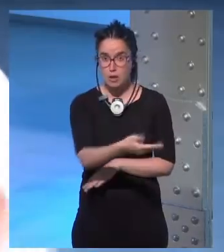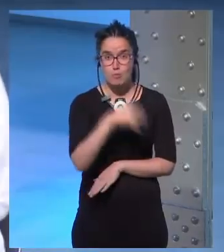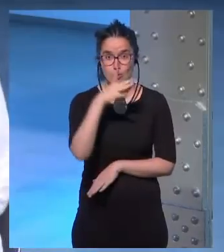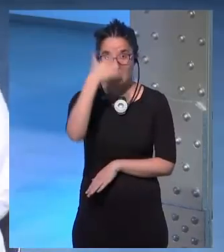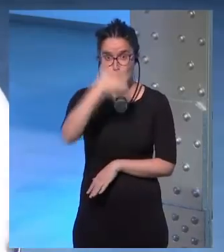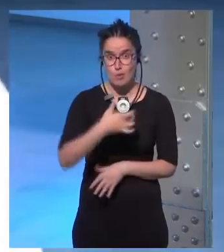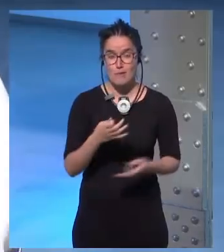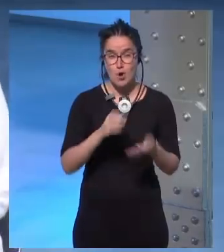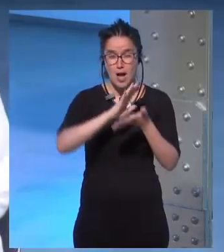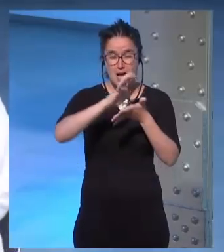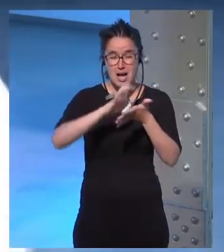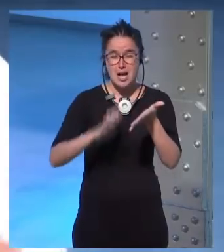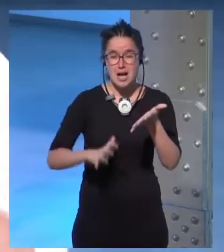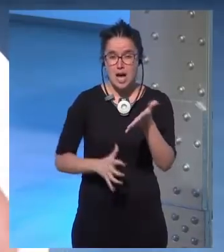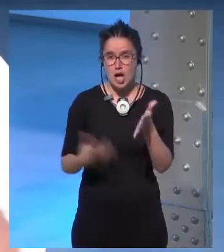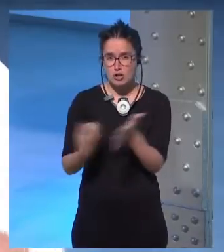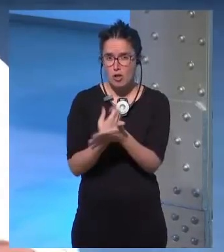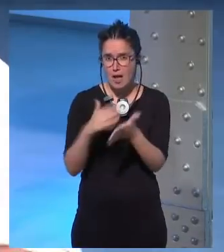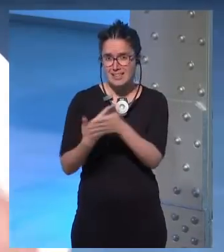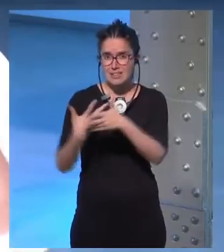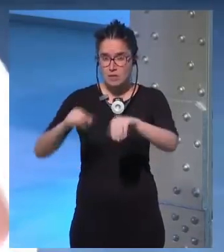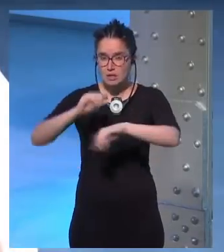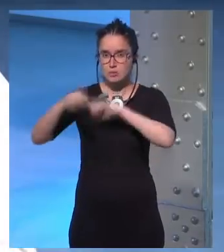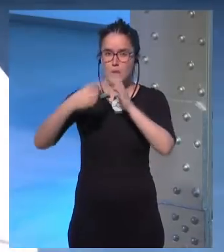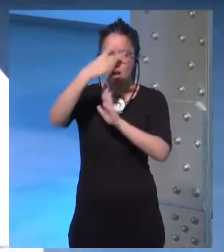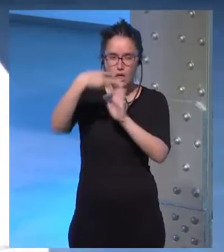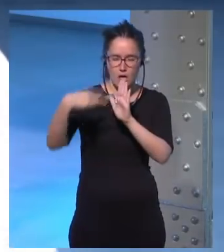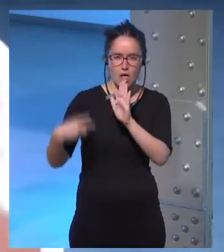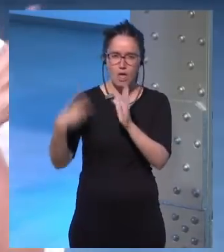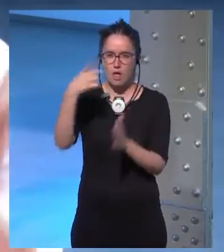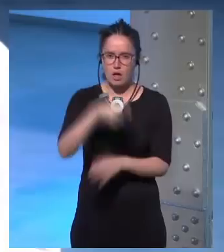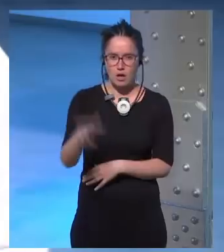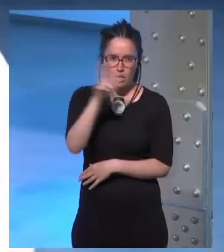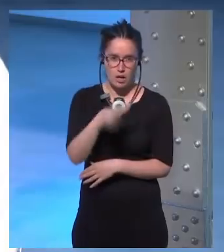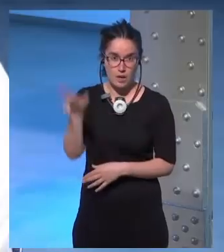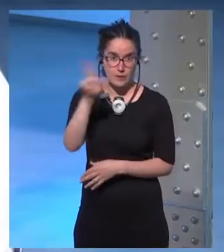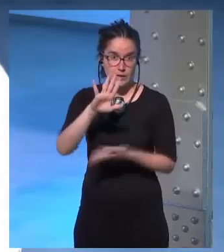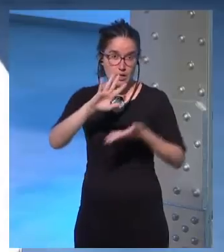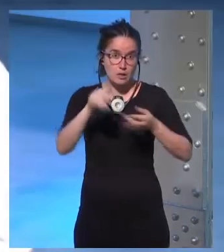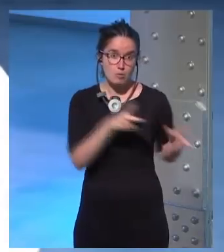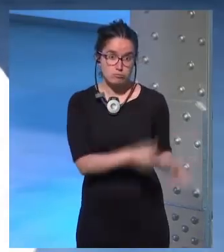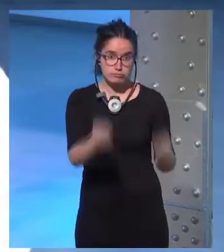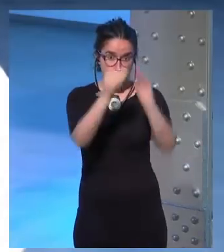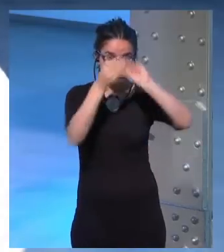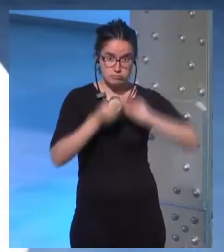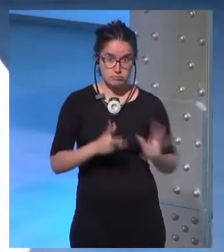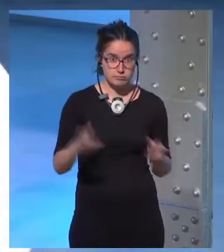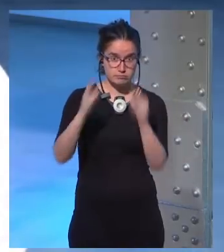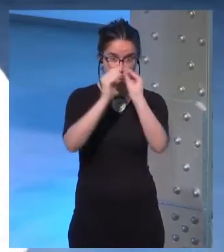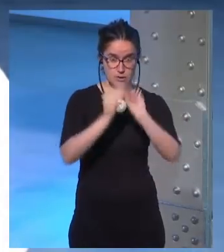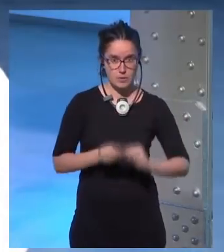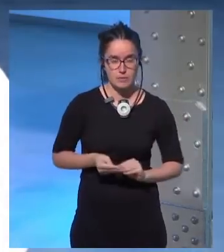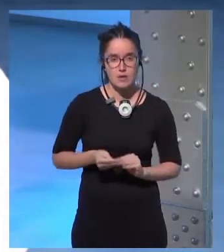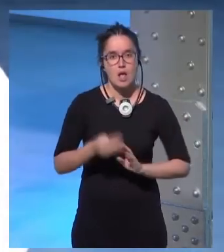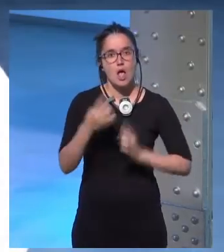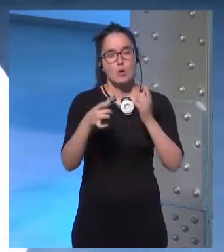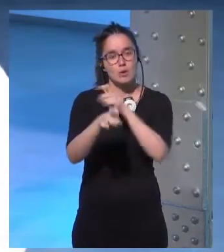it's just, we go over it and over it. I know someone who's like, I go through 12 drafts, and I'm like, oh, and she thinks me going through 4 is like, you